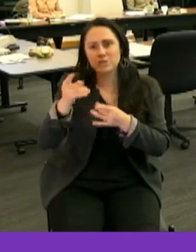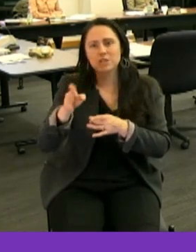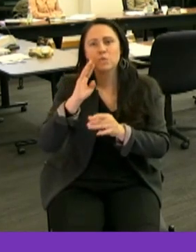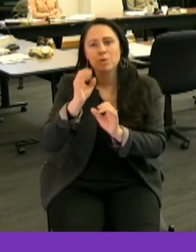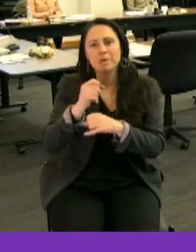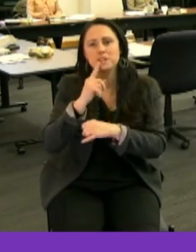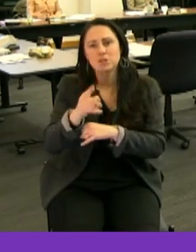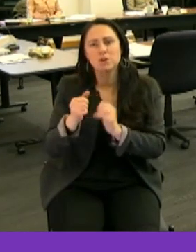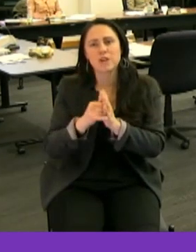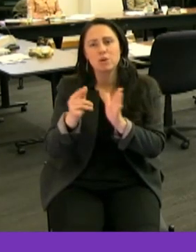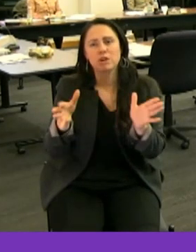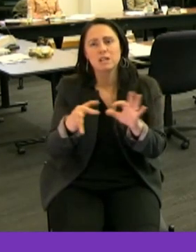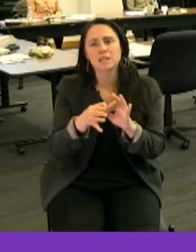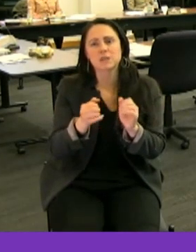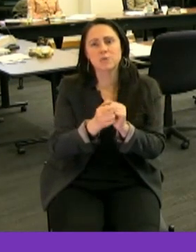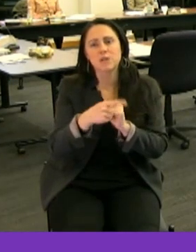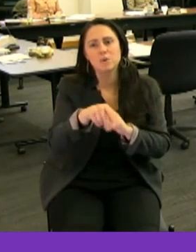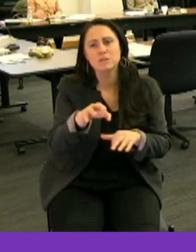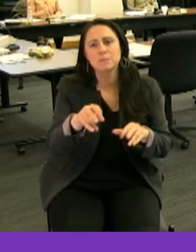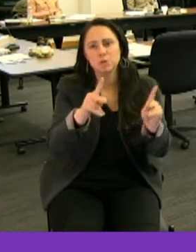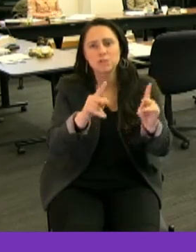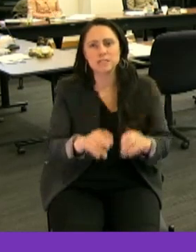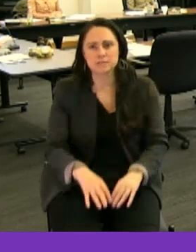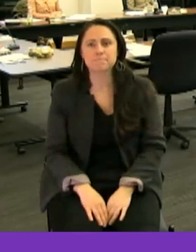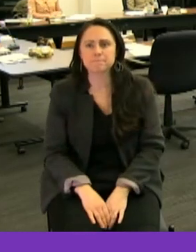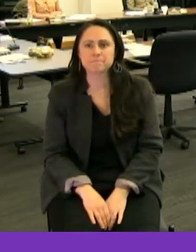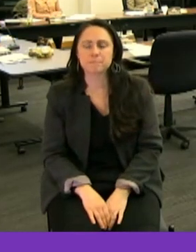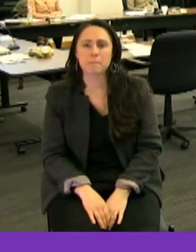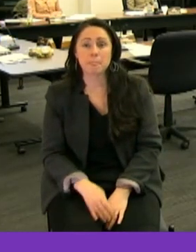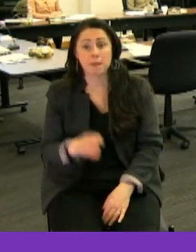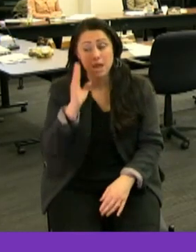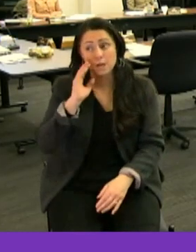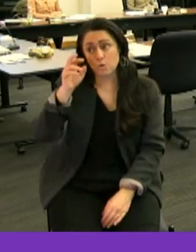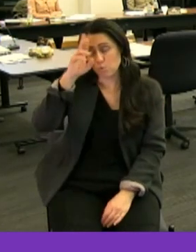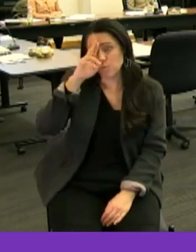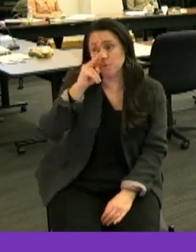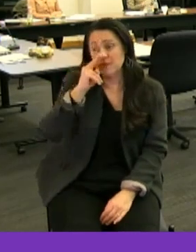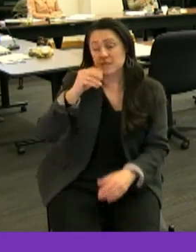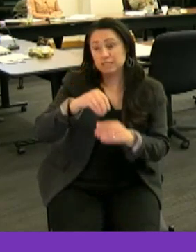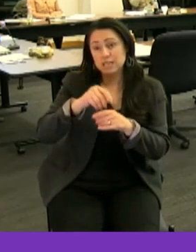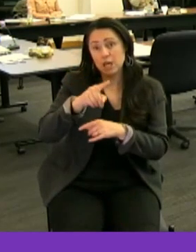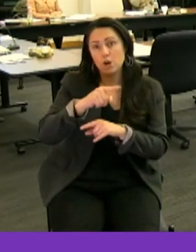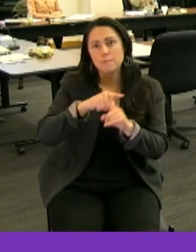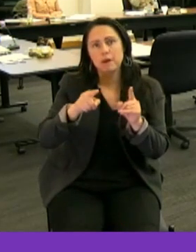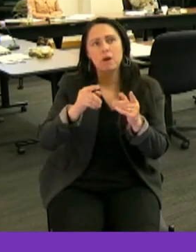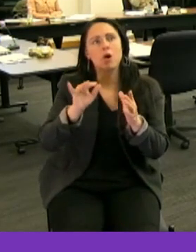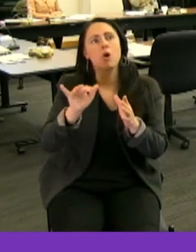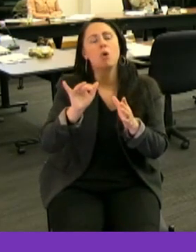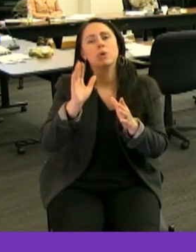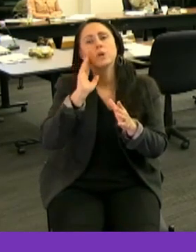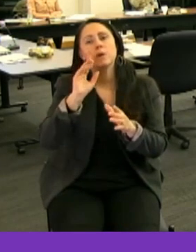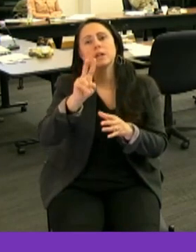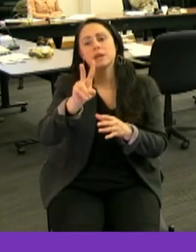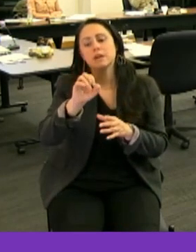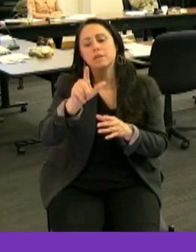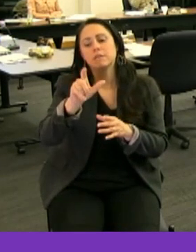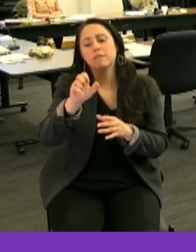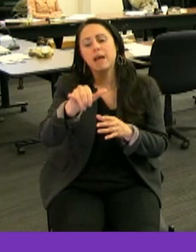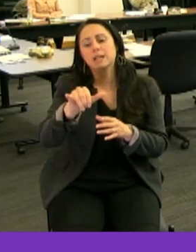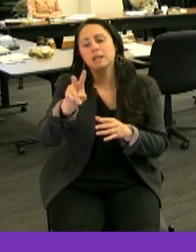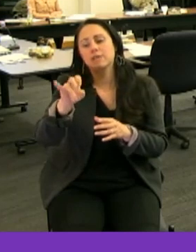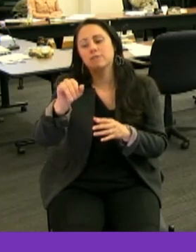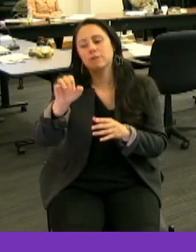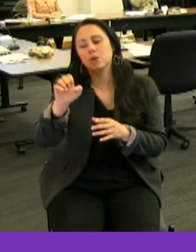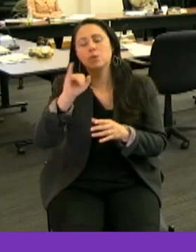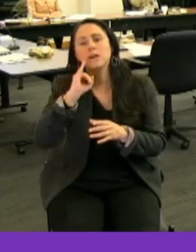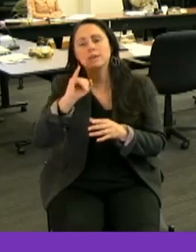sure that you are connected to those opportunities. I know Romeoville is in here, but maybe, oh, you know what, Valley View is Bolingbrook, I